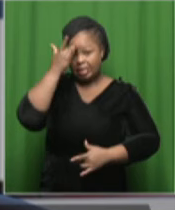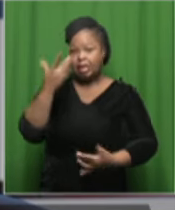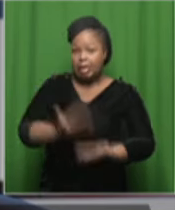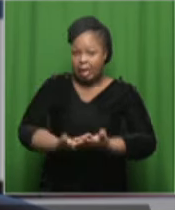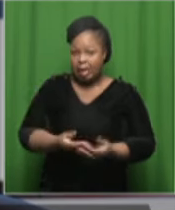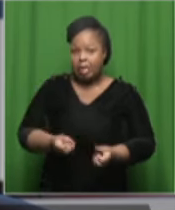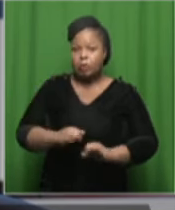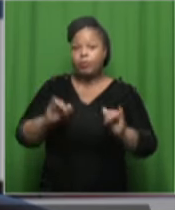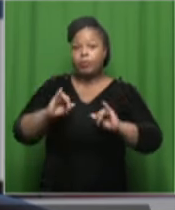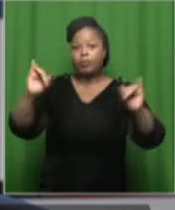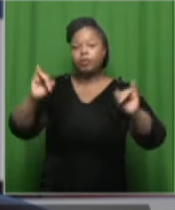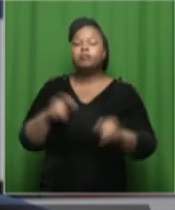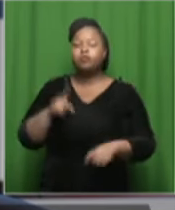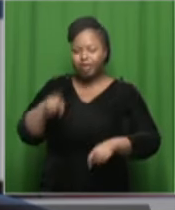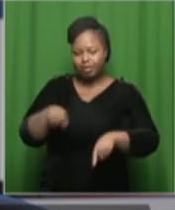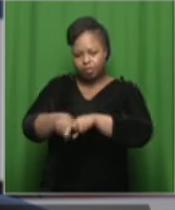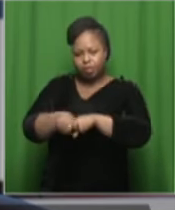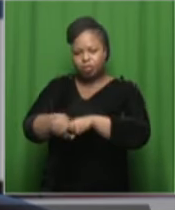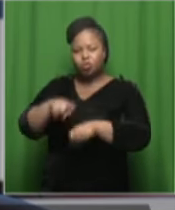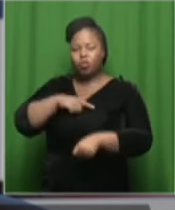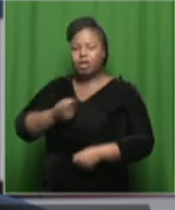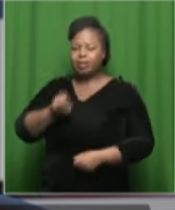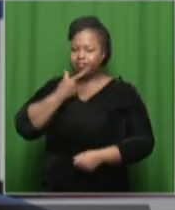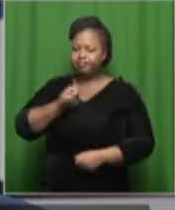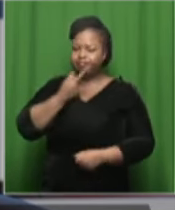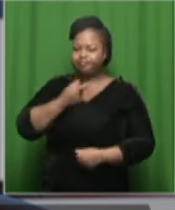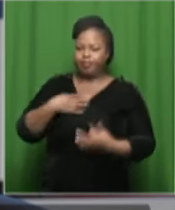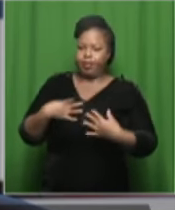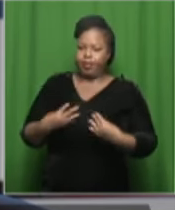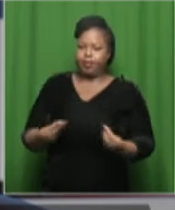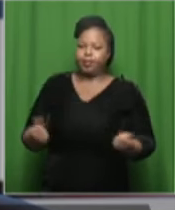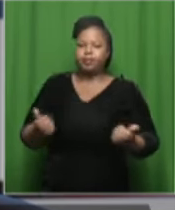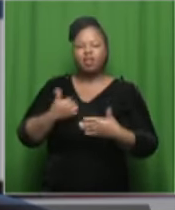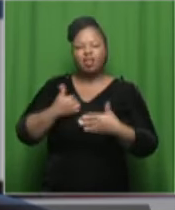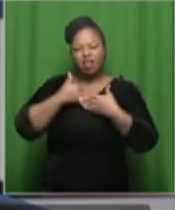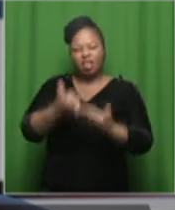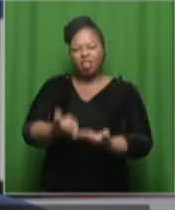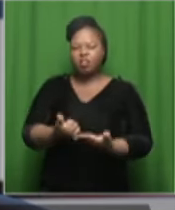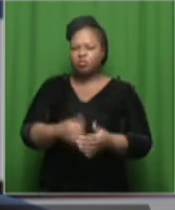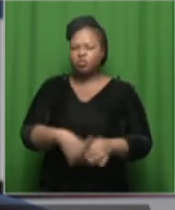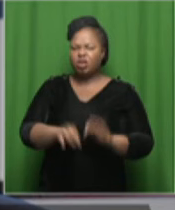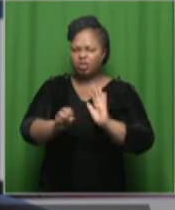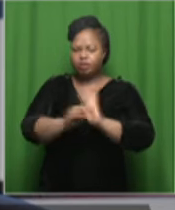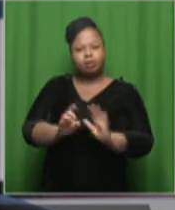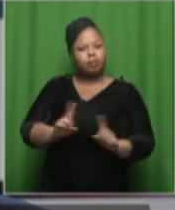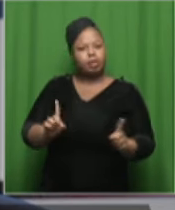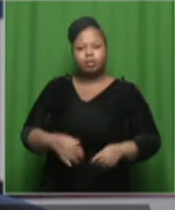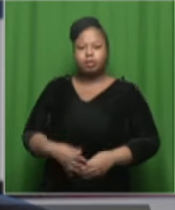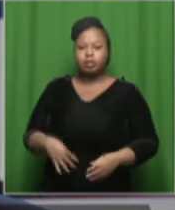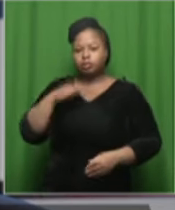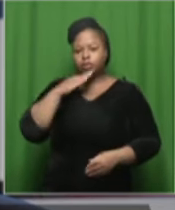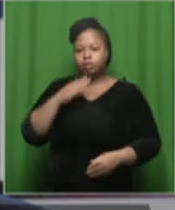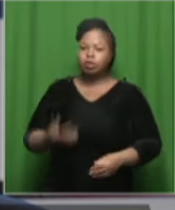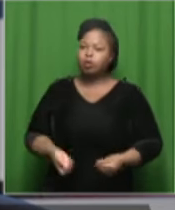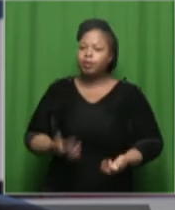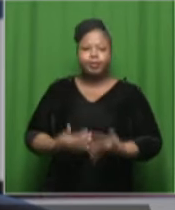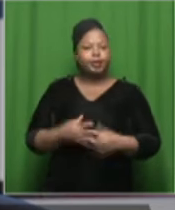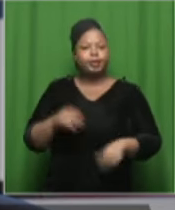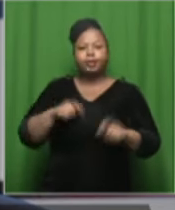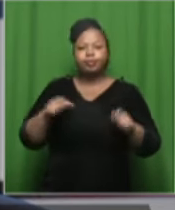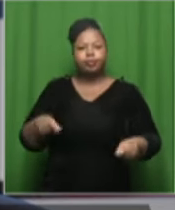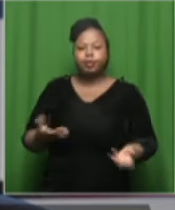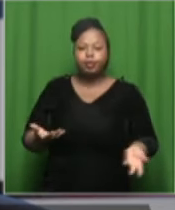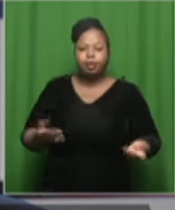there is specific treatment in that setting for influenza, and it can help to distinguish. But we don't recommend that your average person who